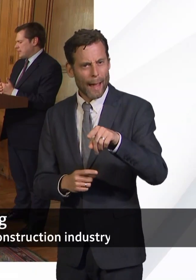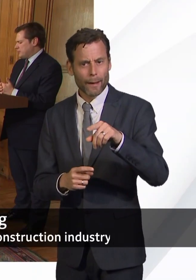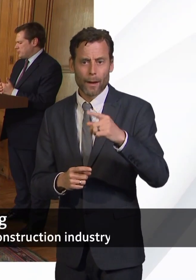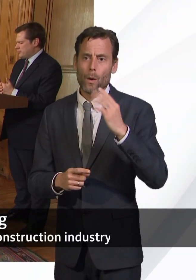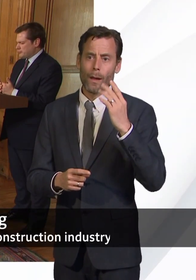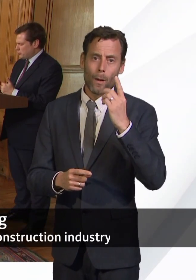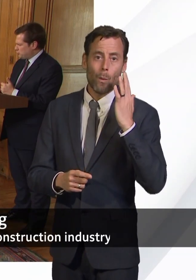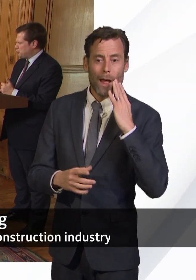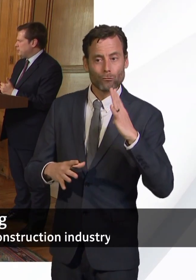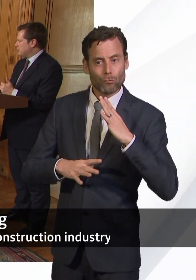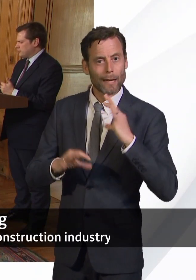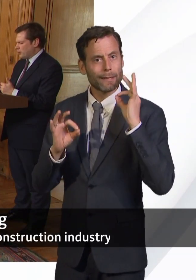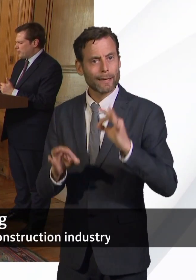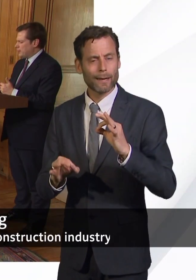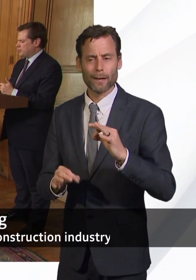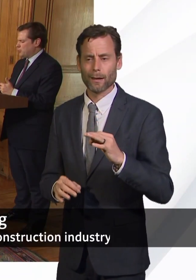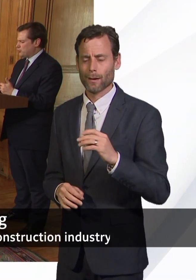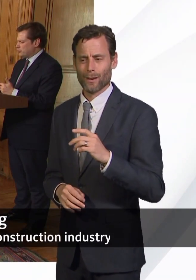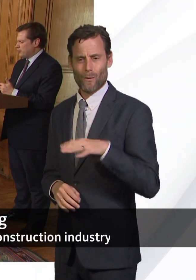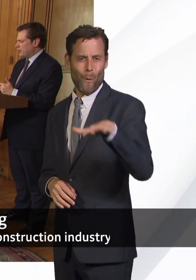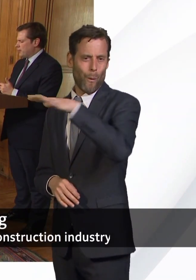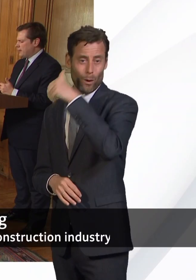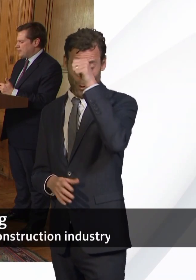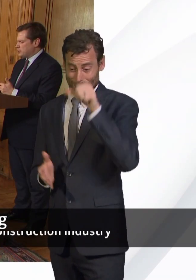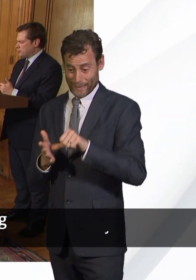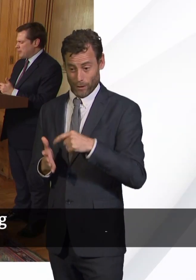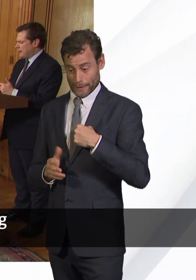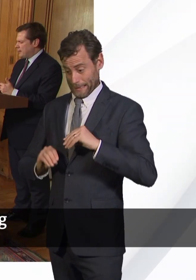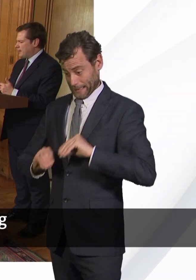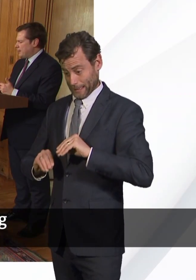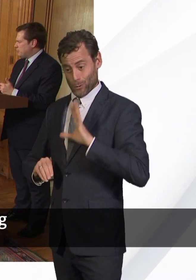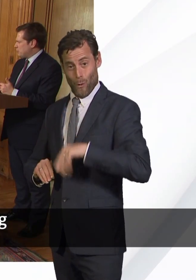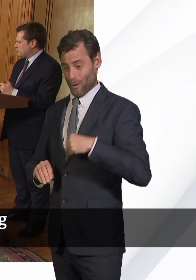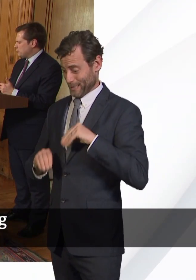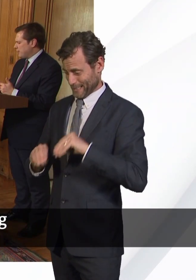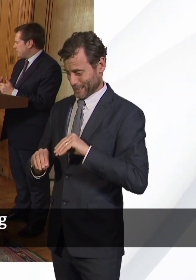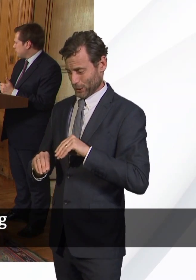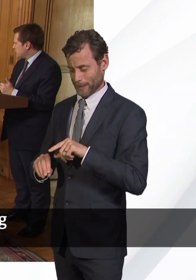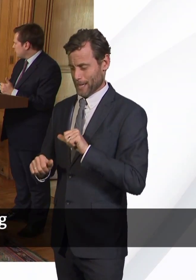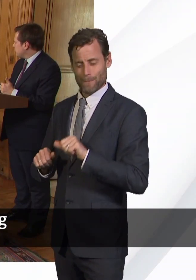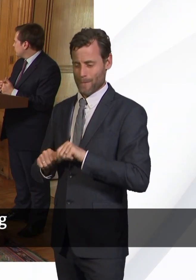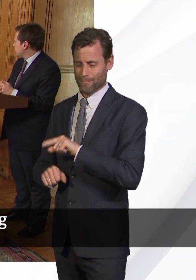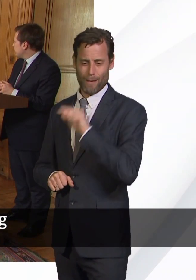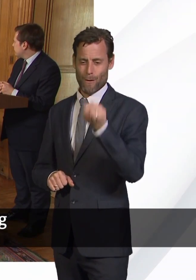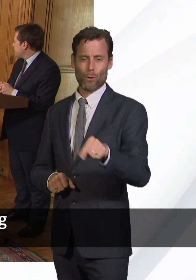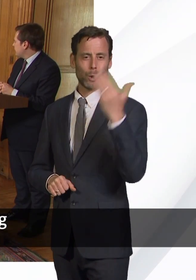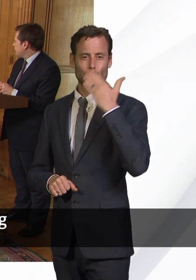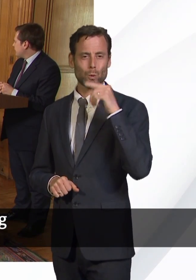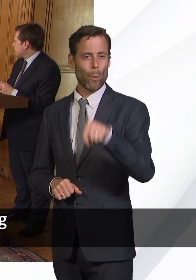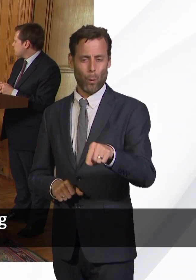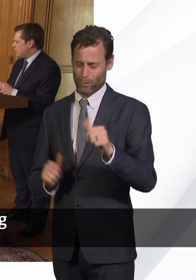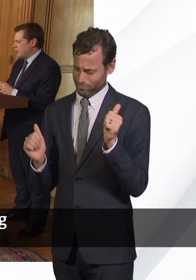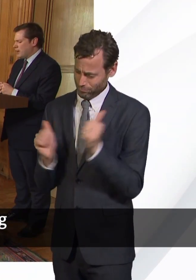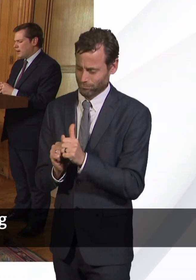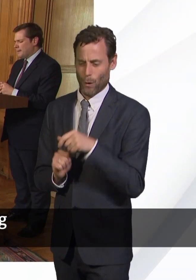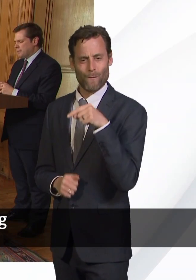the challenges of homeschooling and so on, and it's important that we get children back into the school setting for all the reasons that Jenny's set